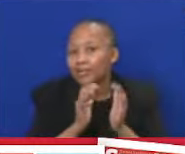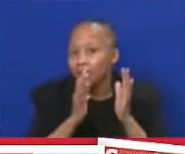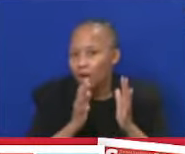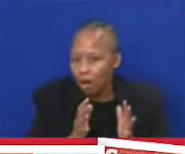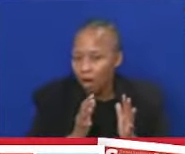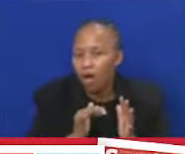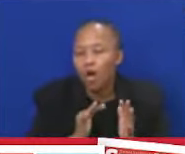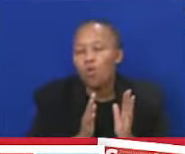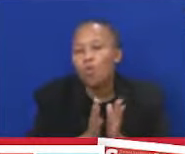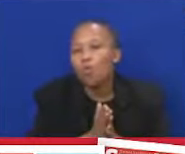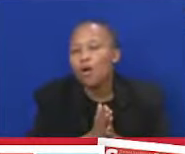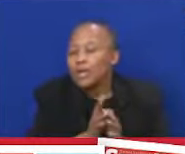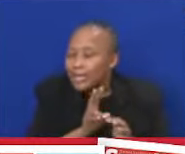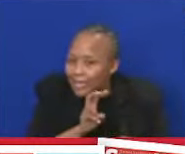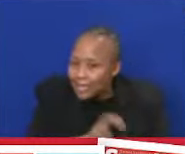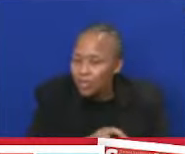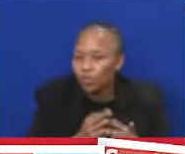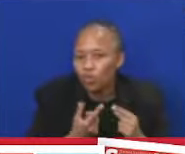specific